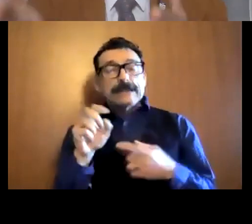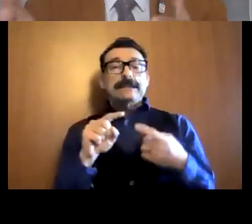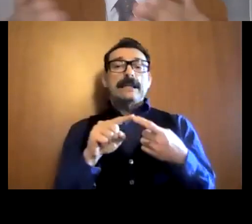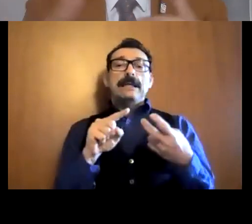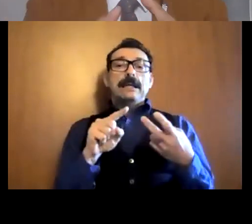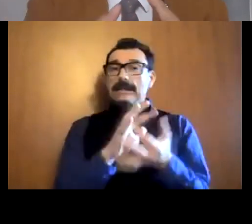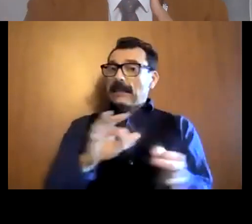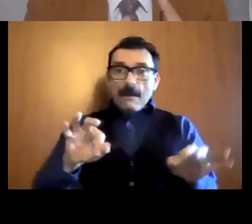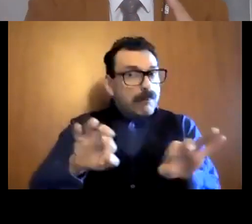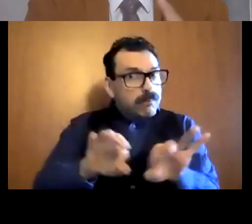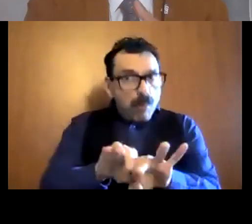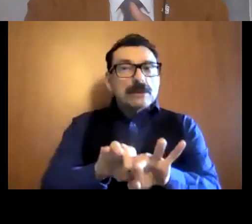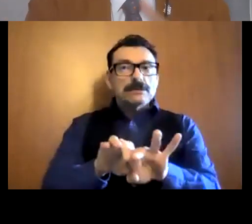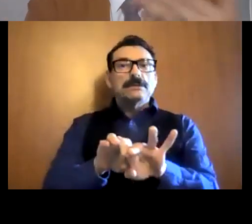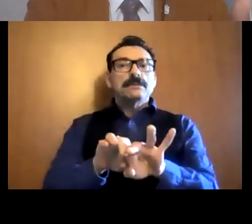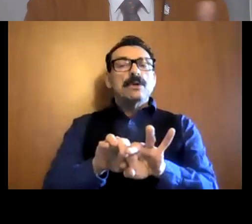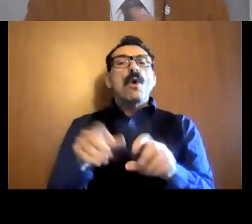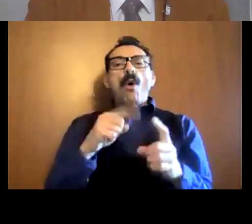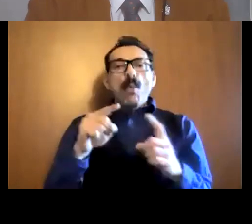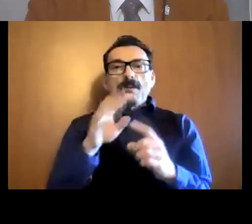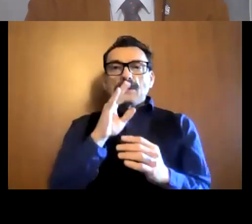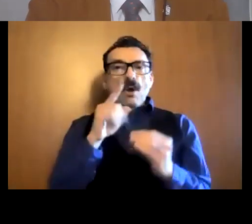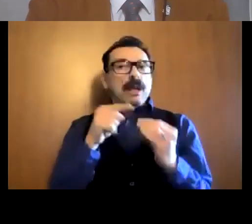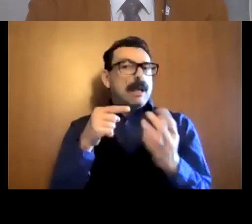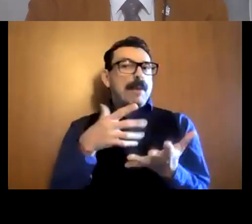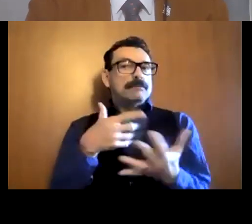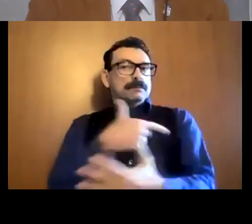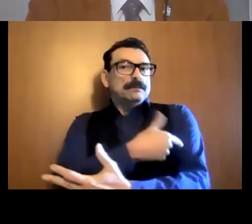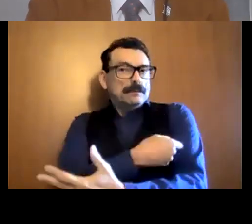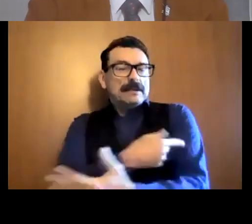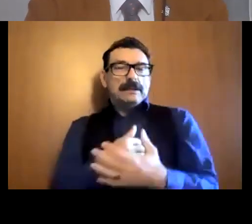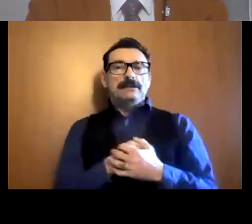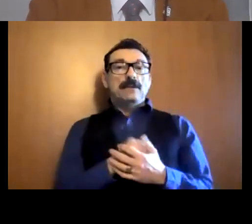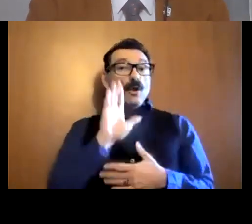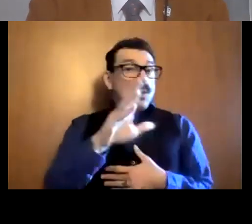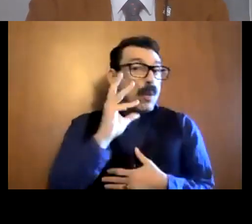matters so much in this conversation and your own experiences?